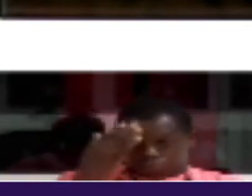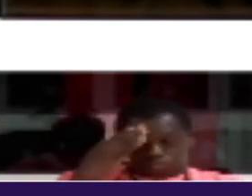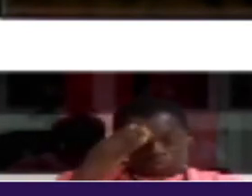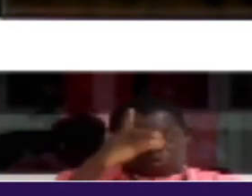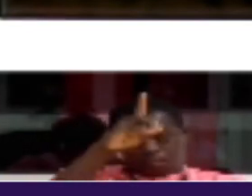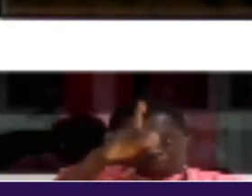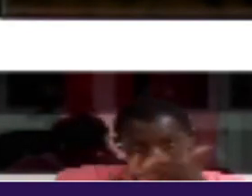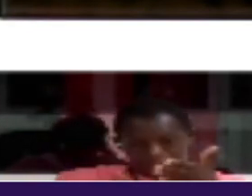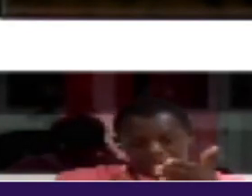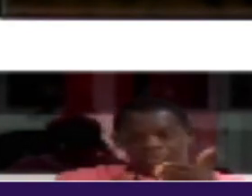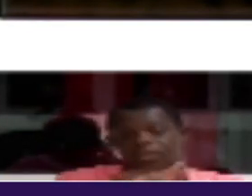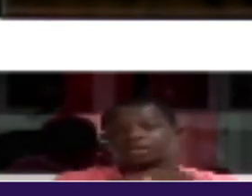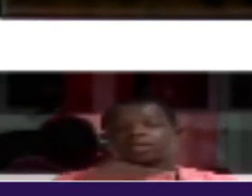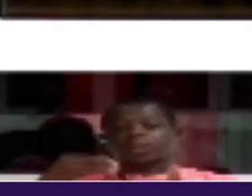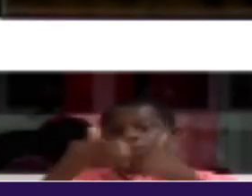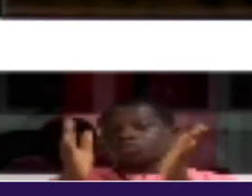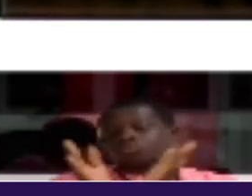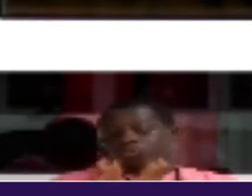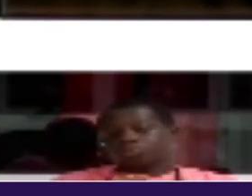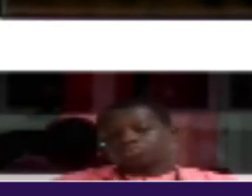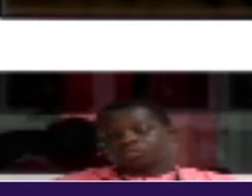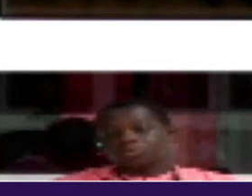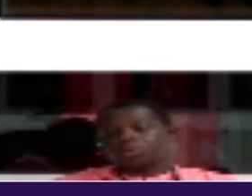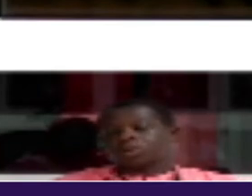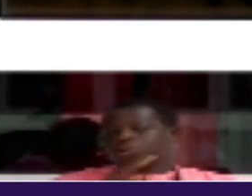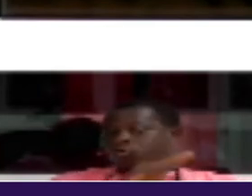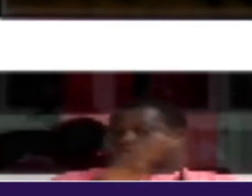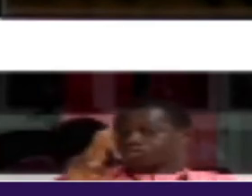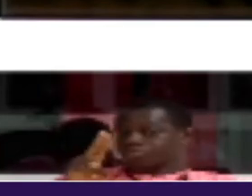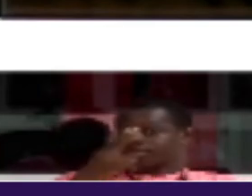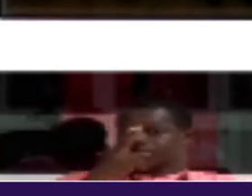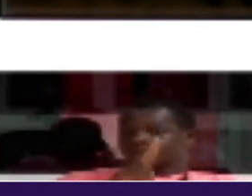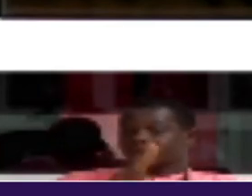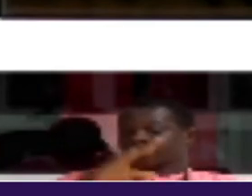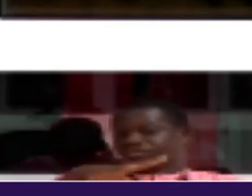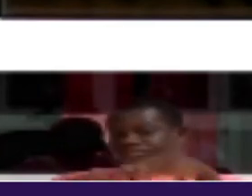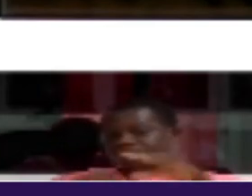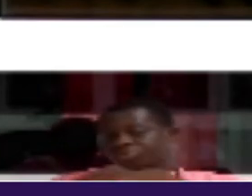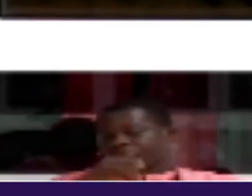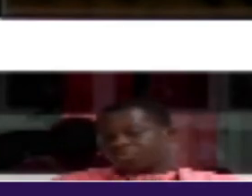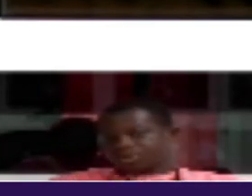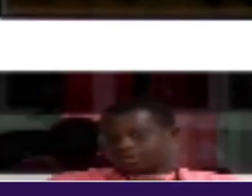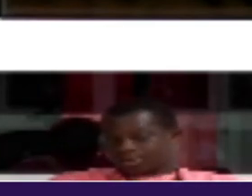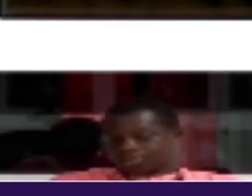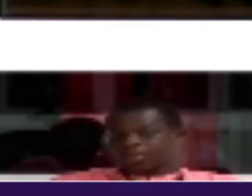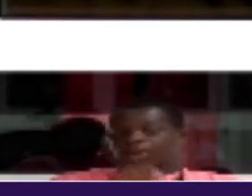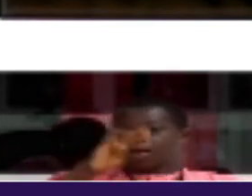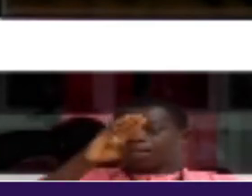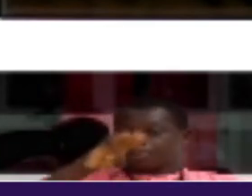killer squad? No, I'm not trying to excuse myself in this matter. Malik Jata, he say what he